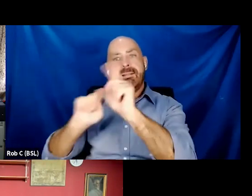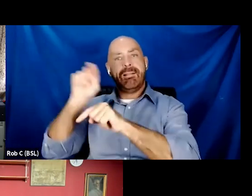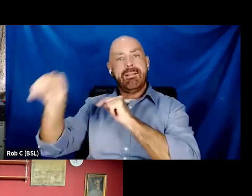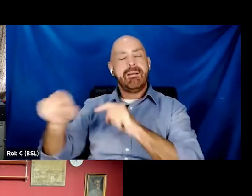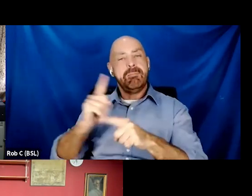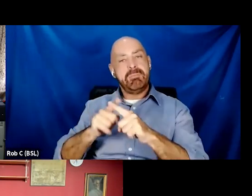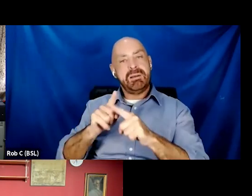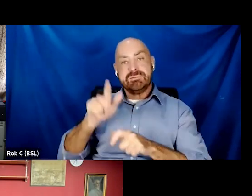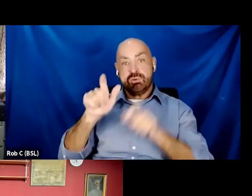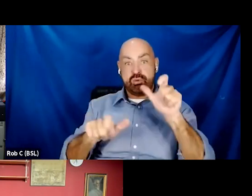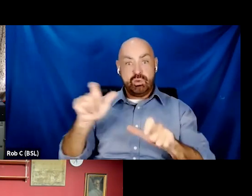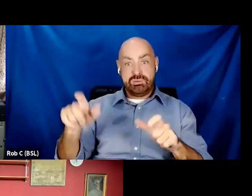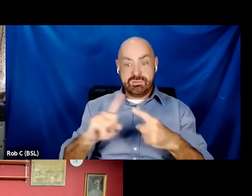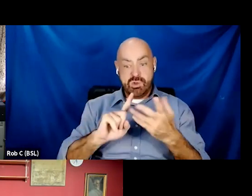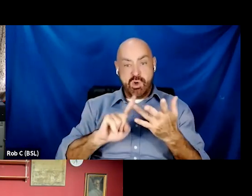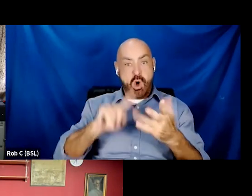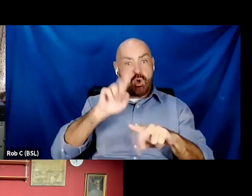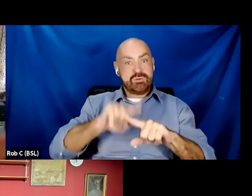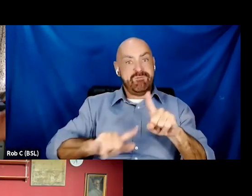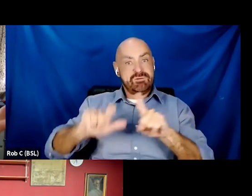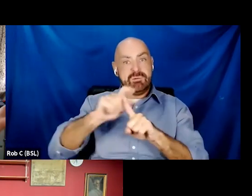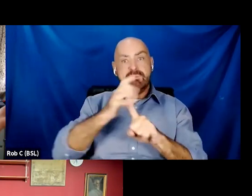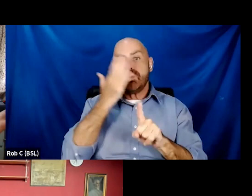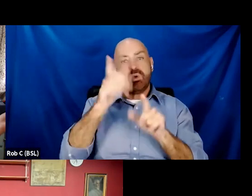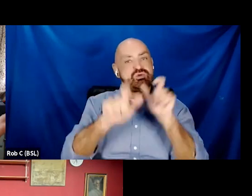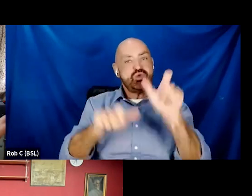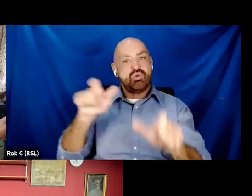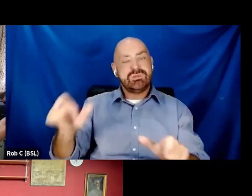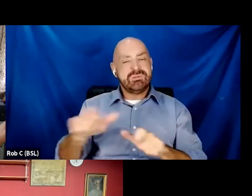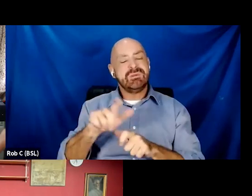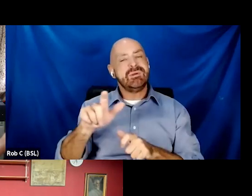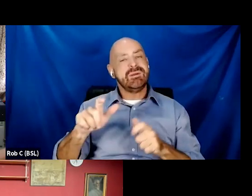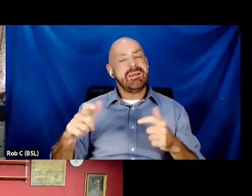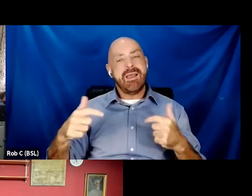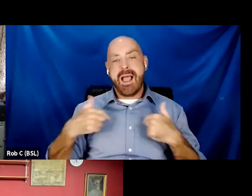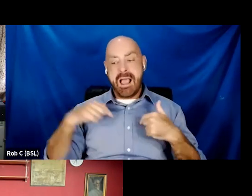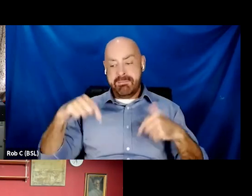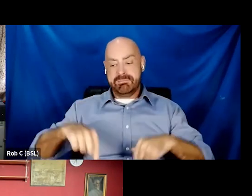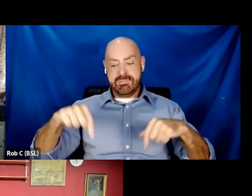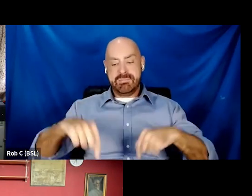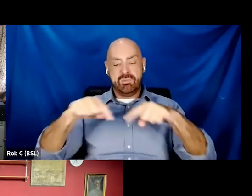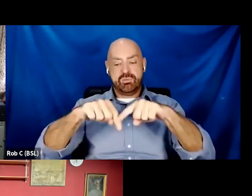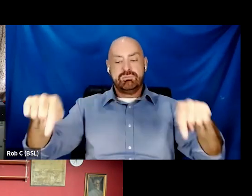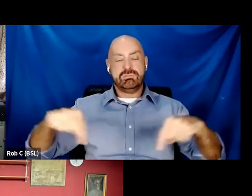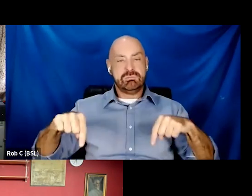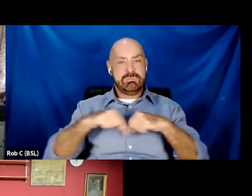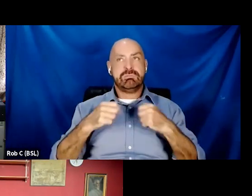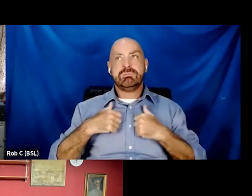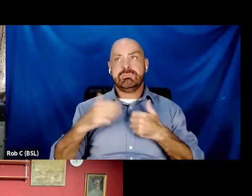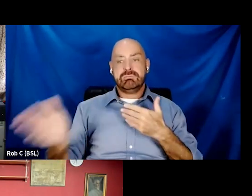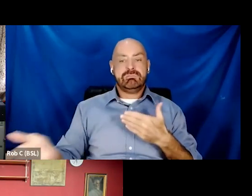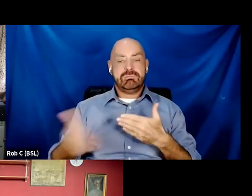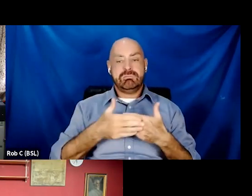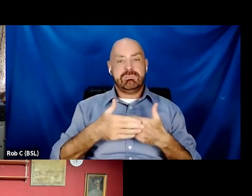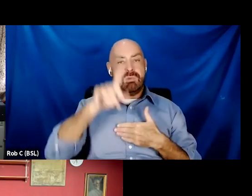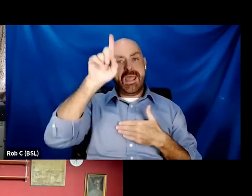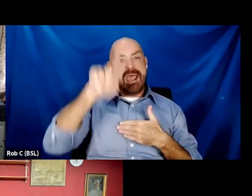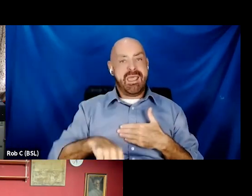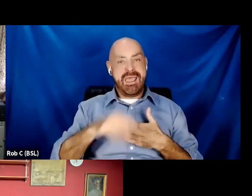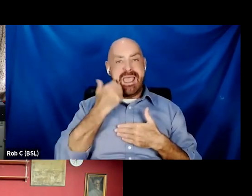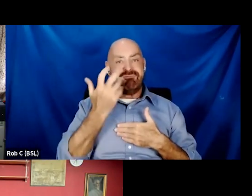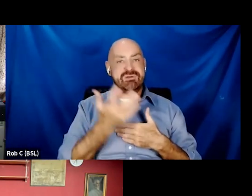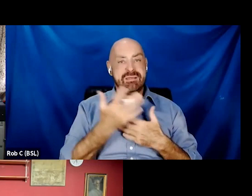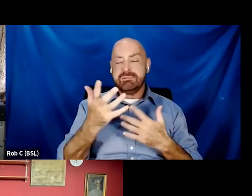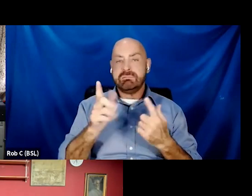here. But also people could just, like I'm in this room now, you could spend every day without